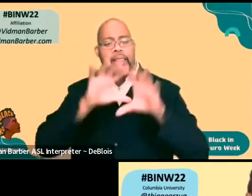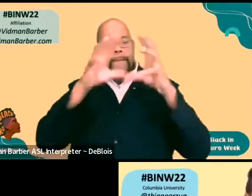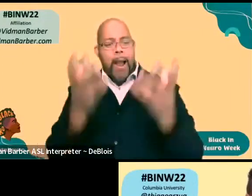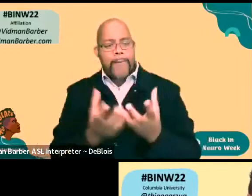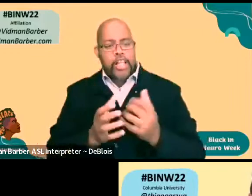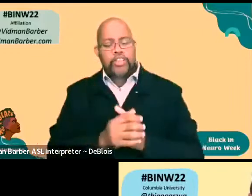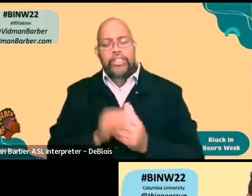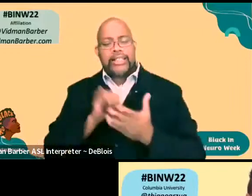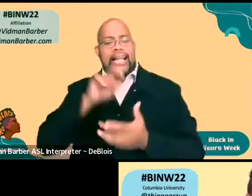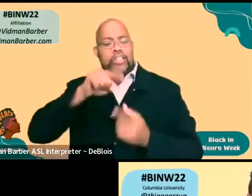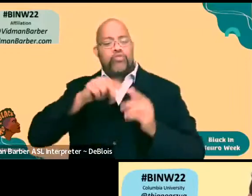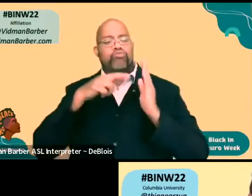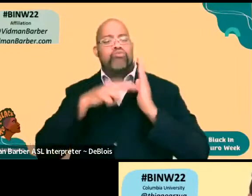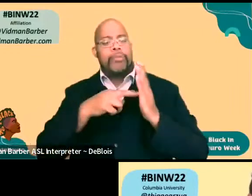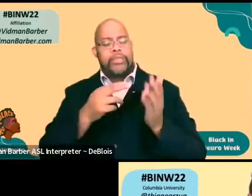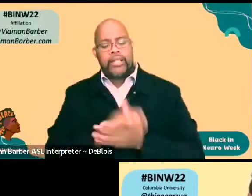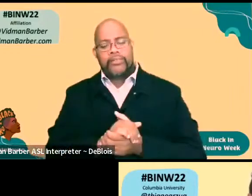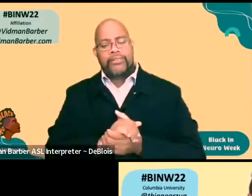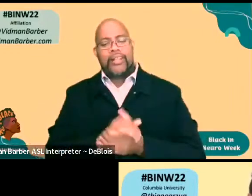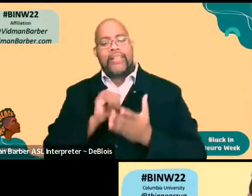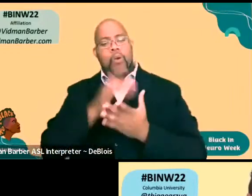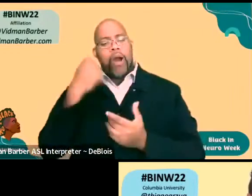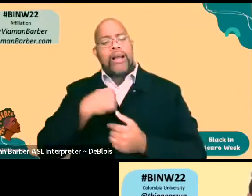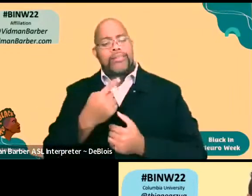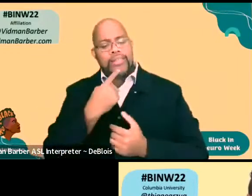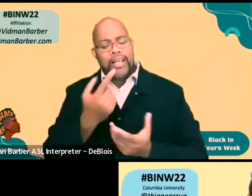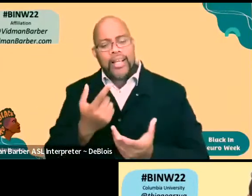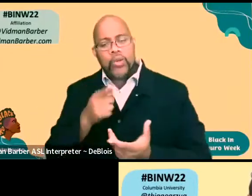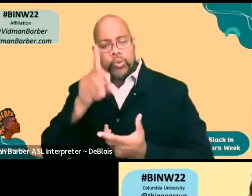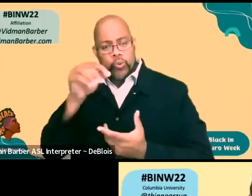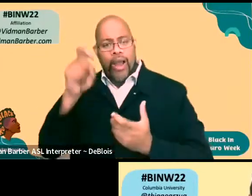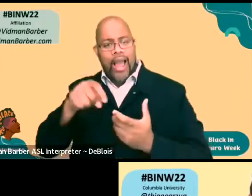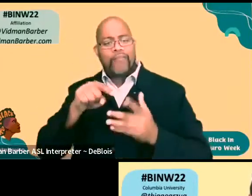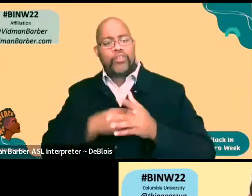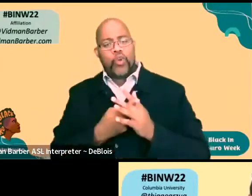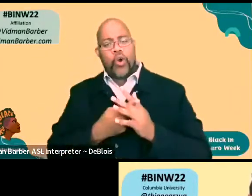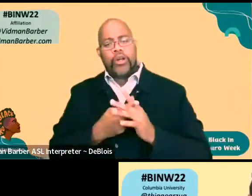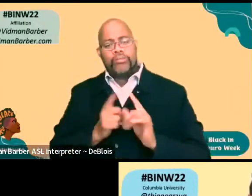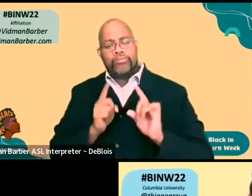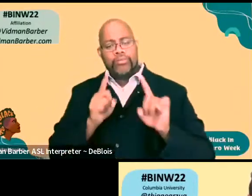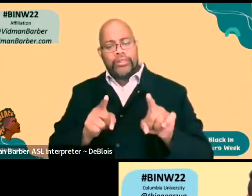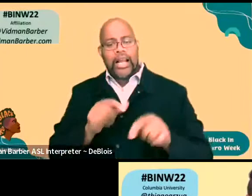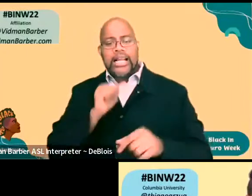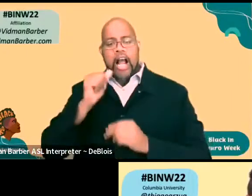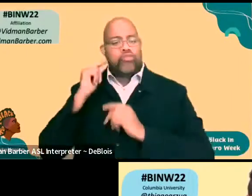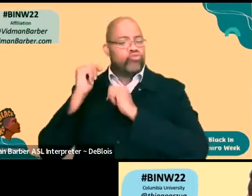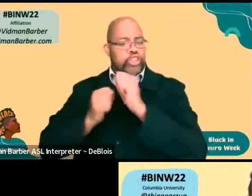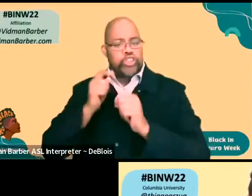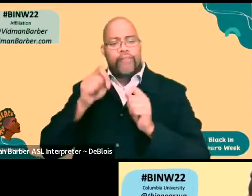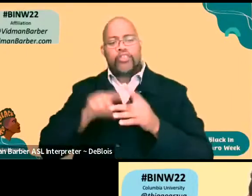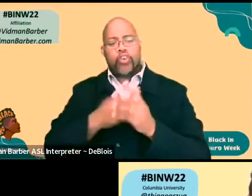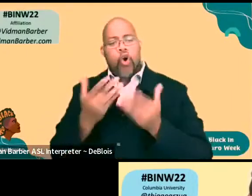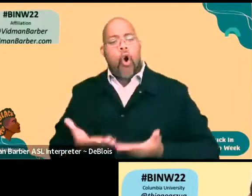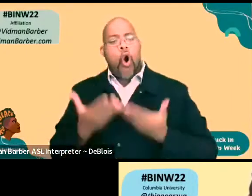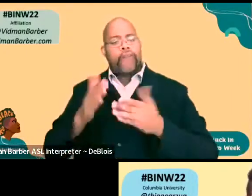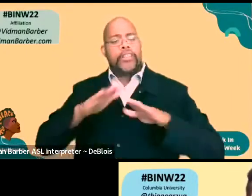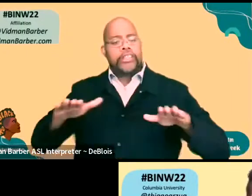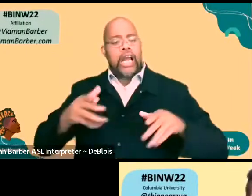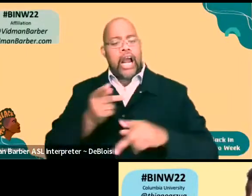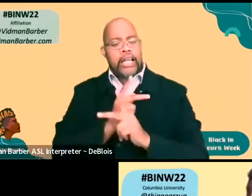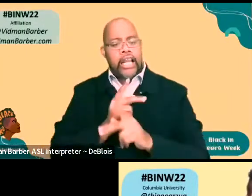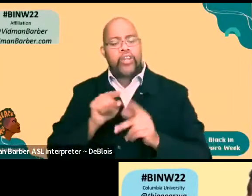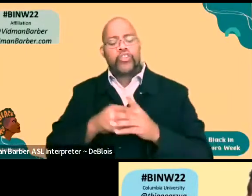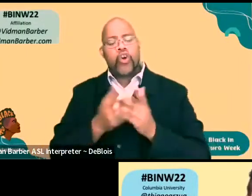that need to be represented. And so that's why I say you do have to start going non-traditional. You have to start offering childcare,